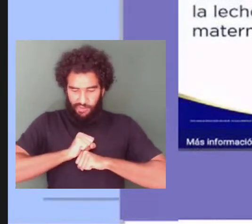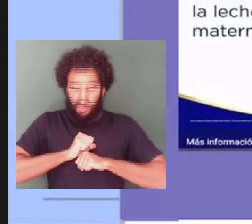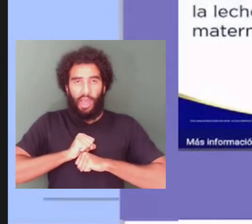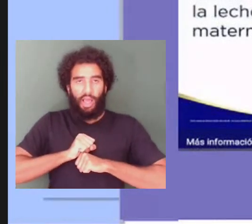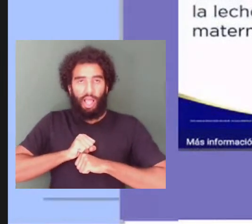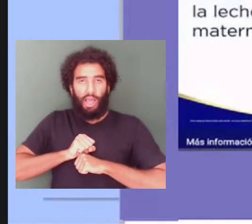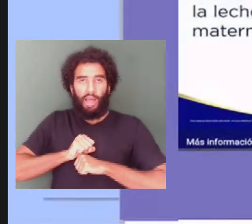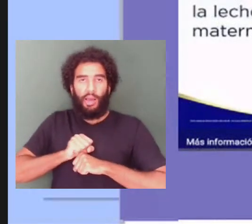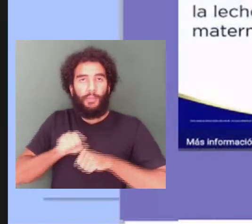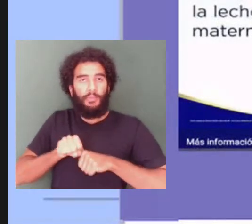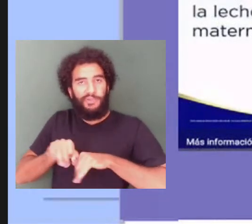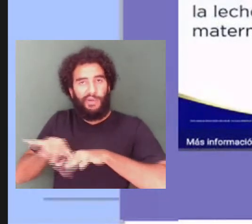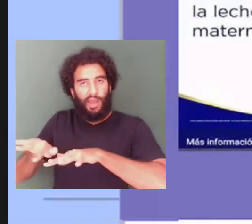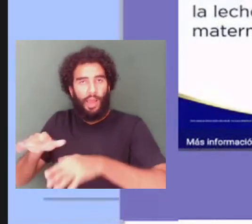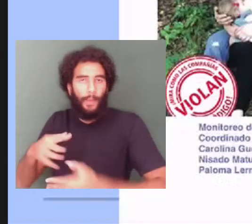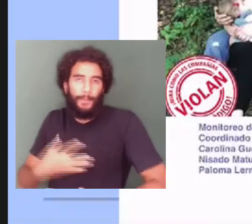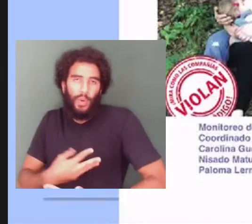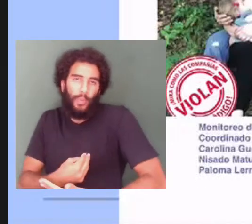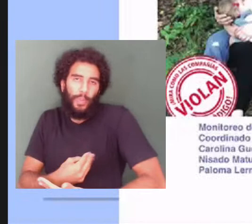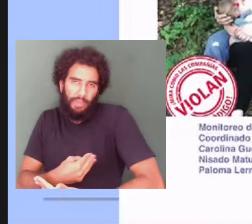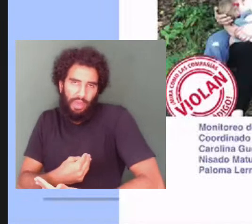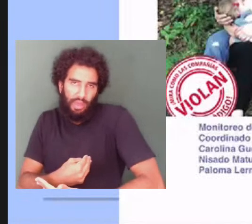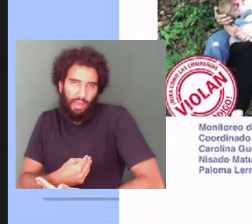were promoting the fear with their